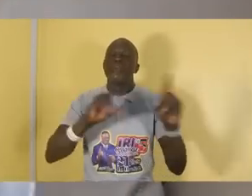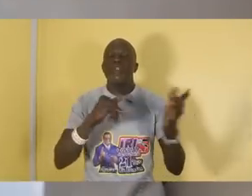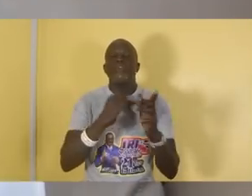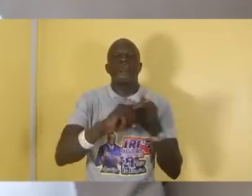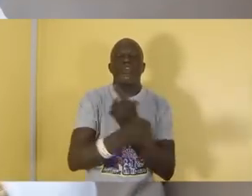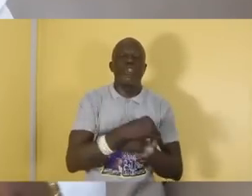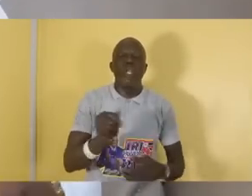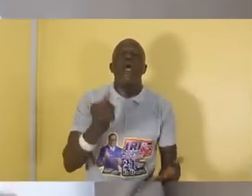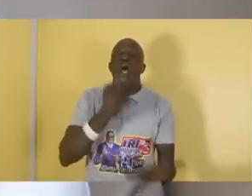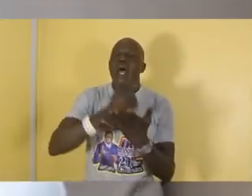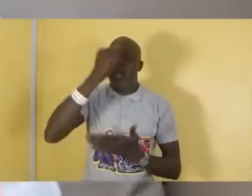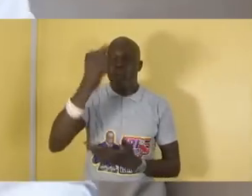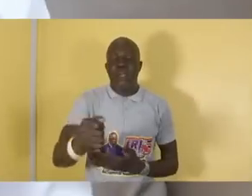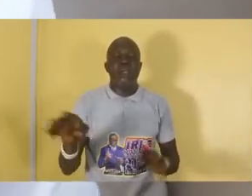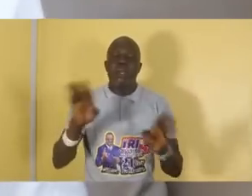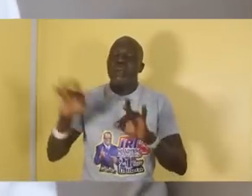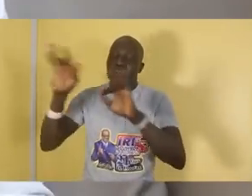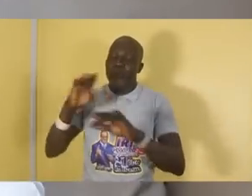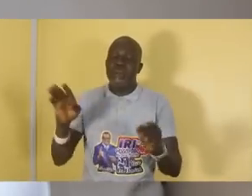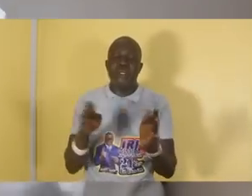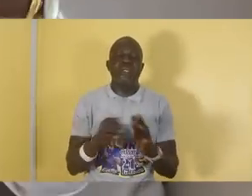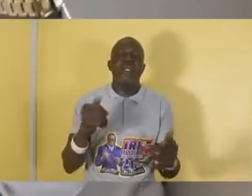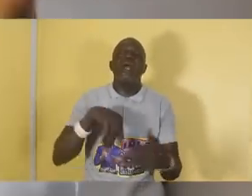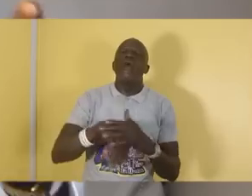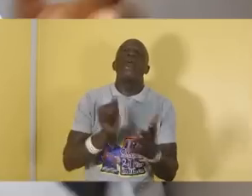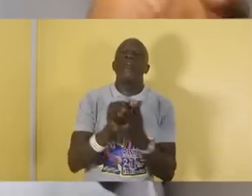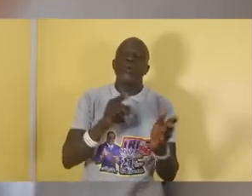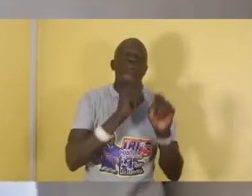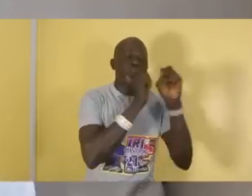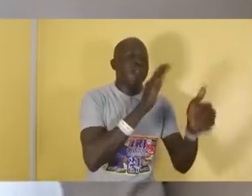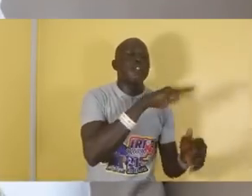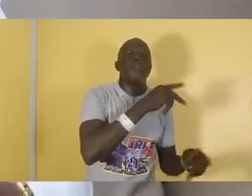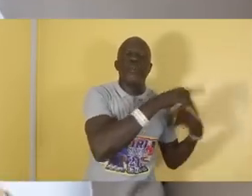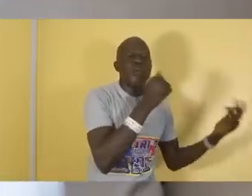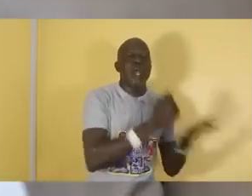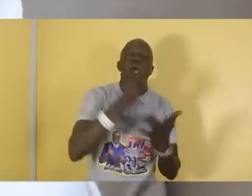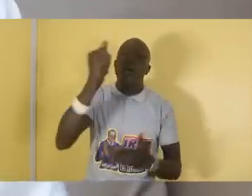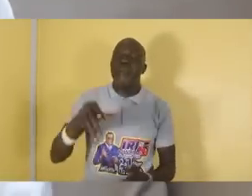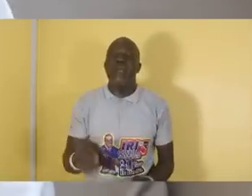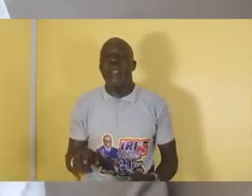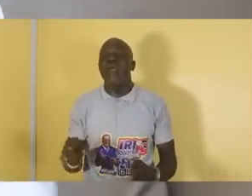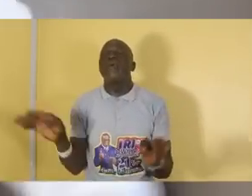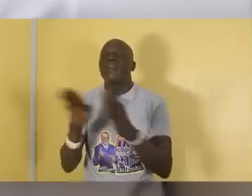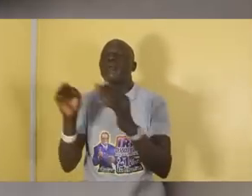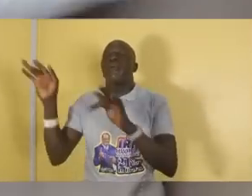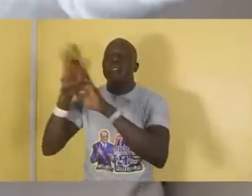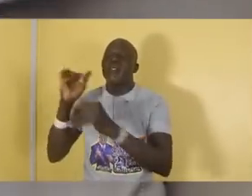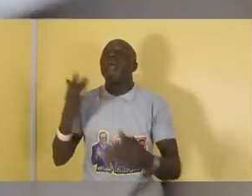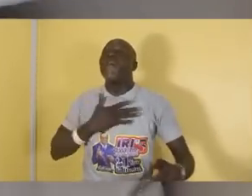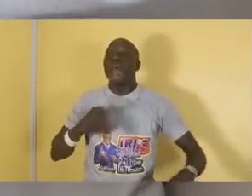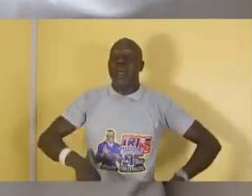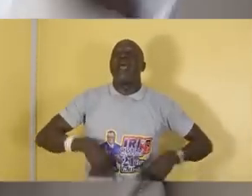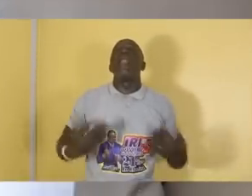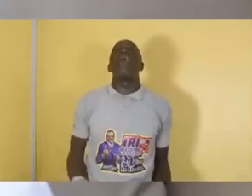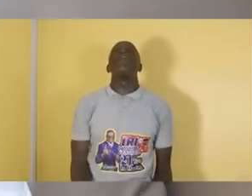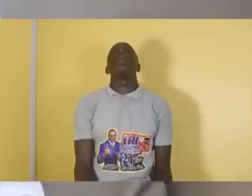That I'll do it today. Oh, yeah, no bad. No bad. Amen. Meet with mercy. What of better will you, Lord? That I want to tell you. No bad. No bad. Amen. Some pray. I hear